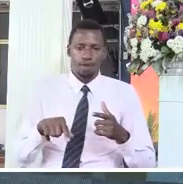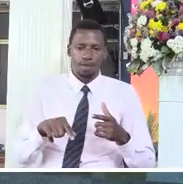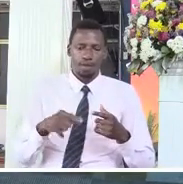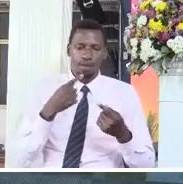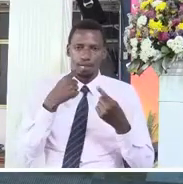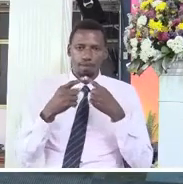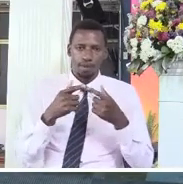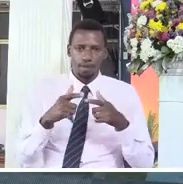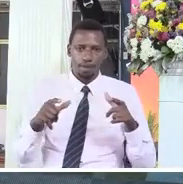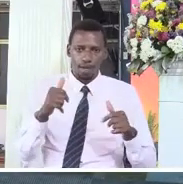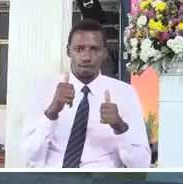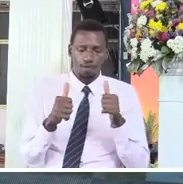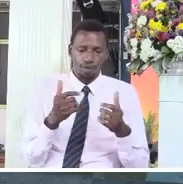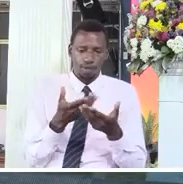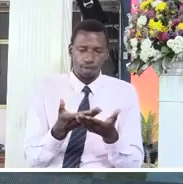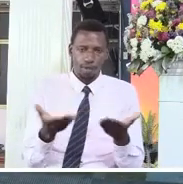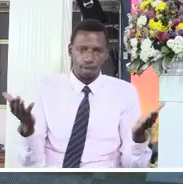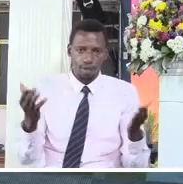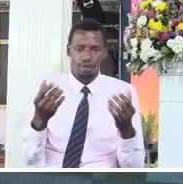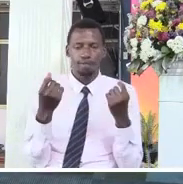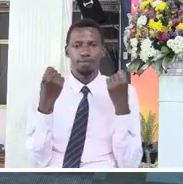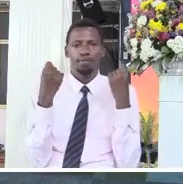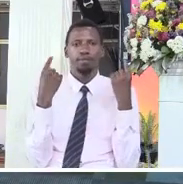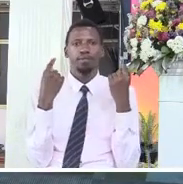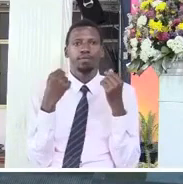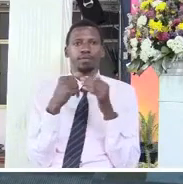the languages which they understand.